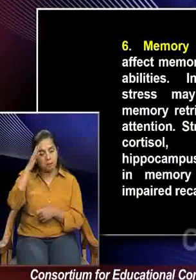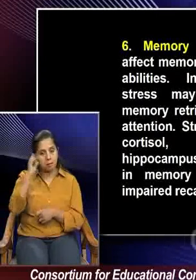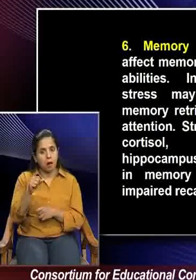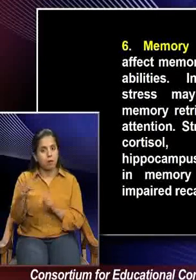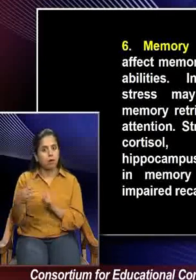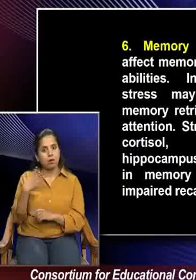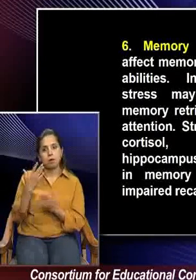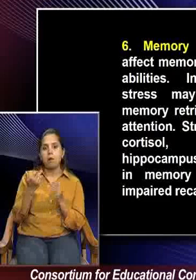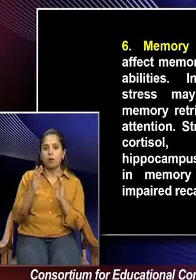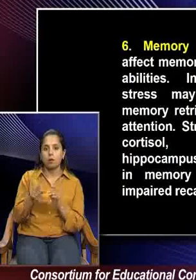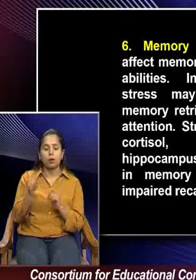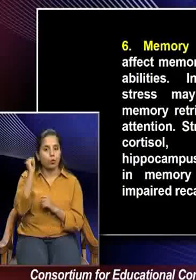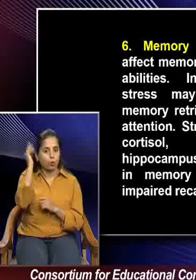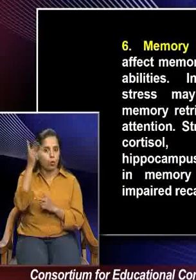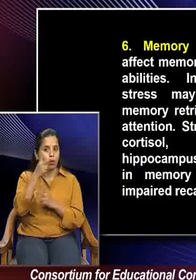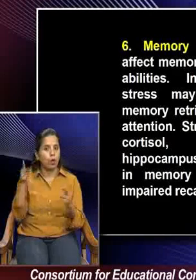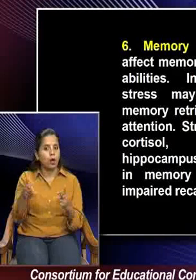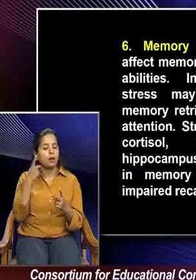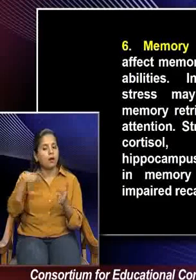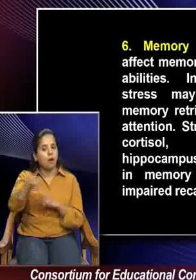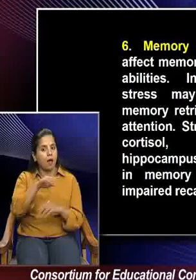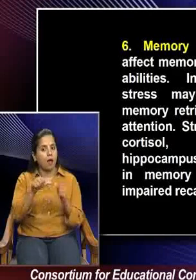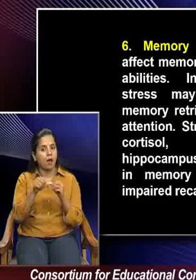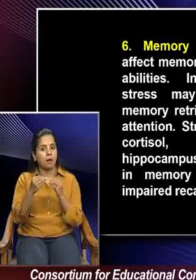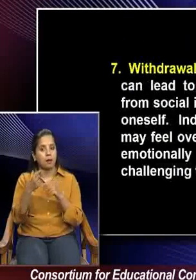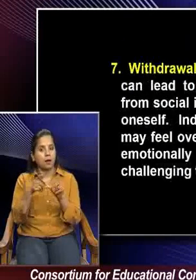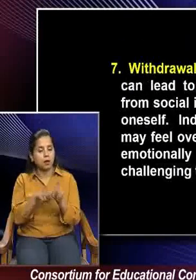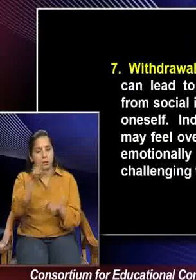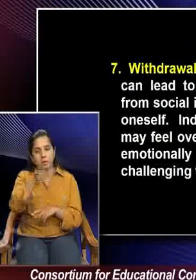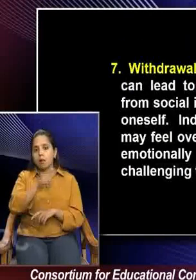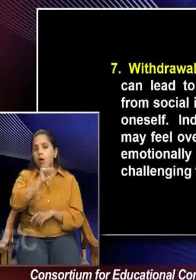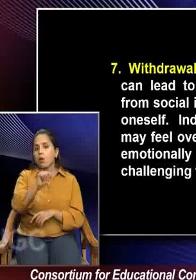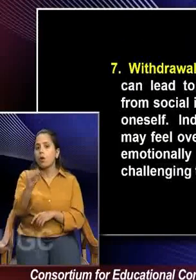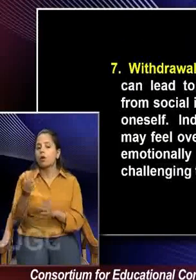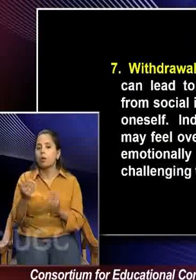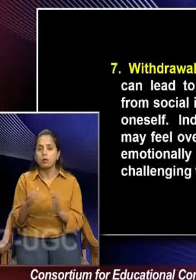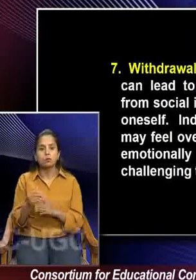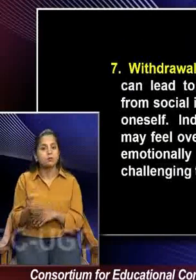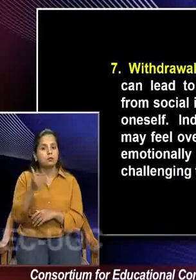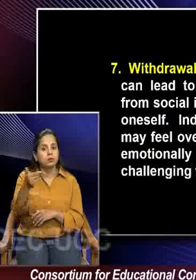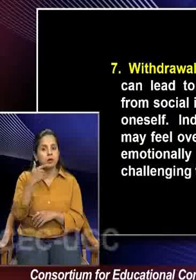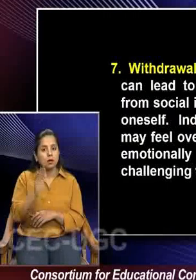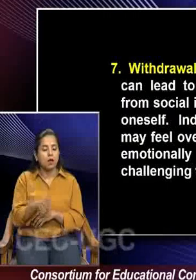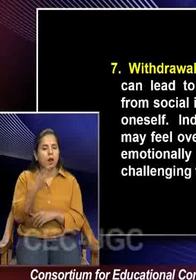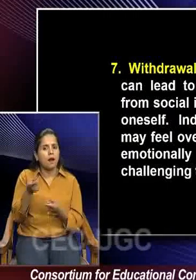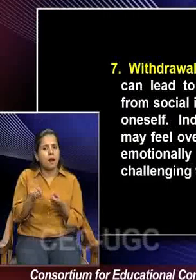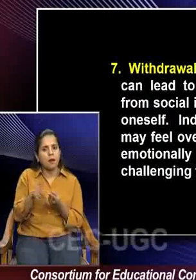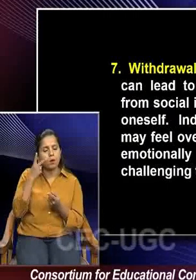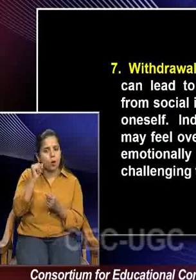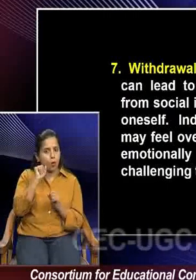function and cognitive abilities of an individual. Next is your withdrawal